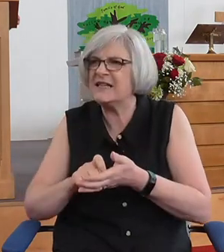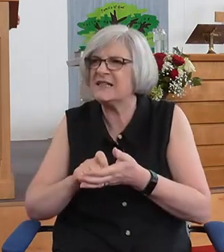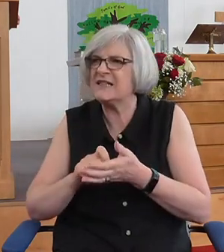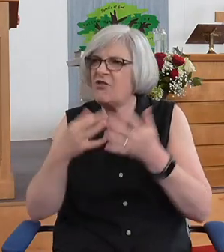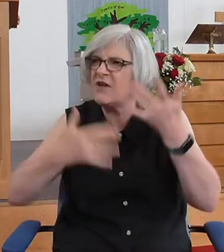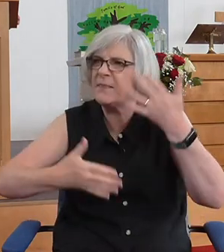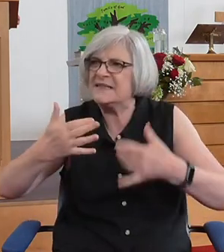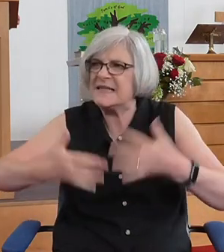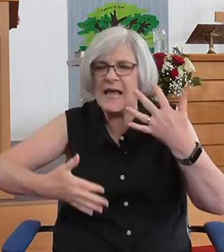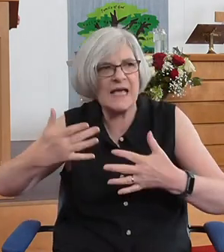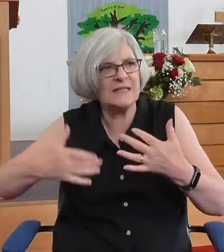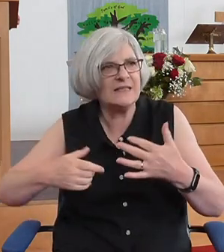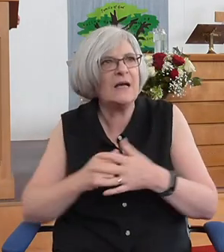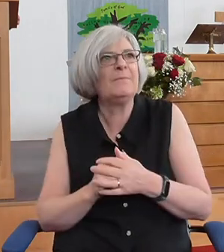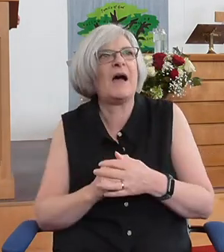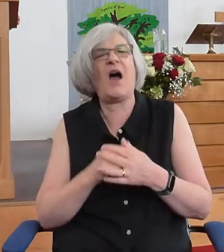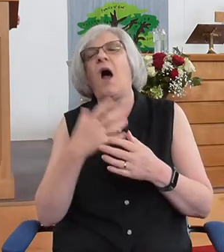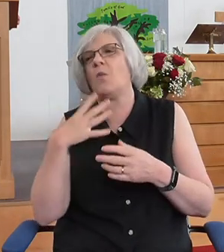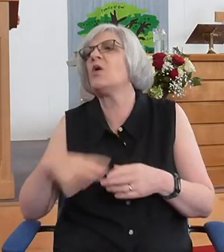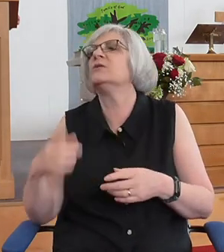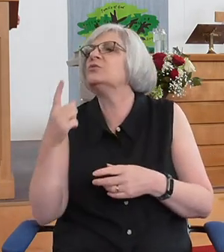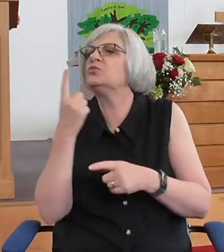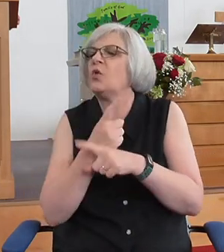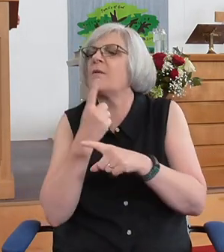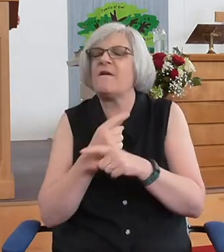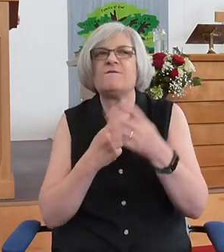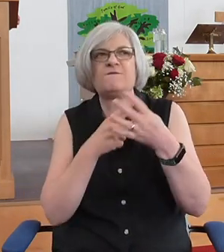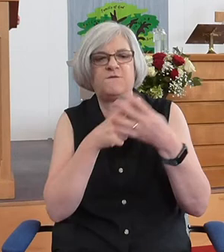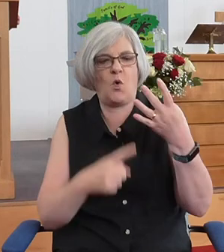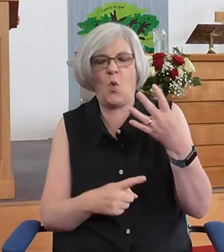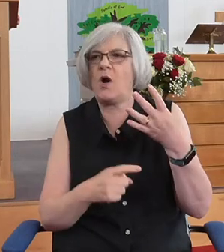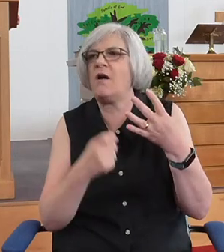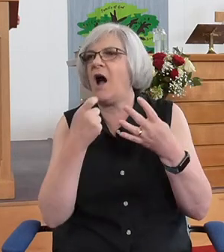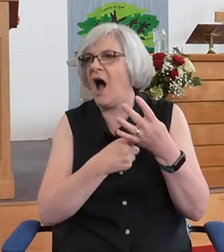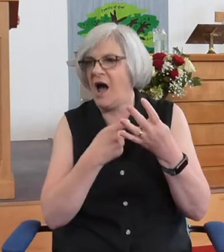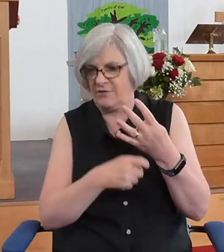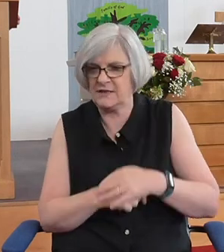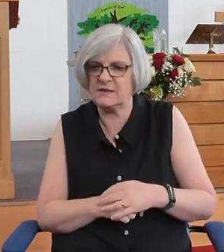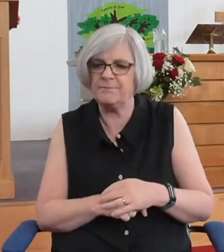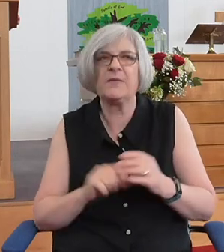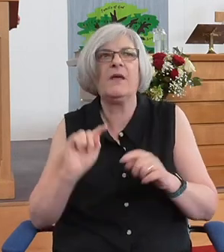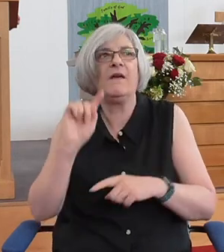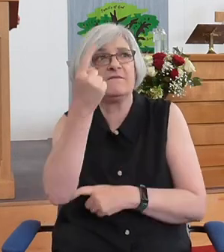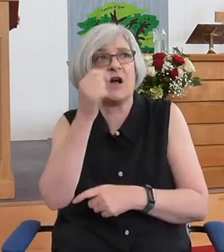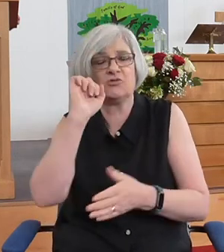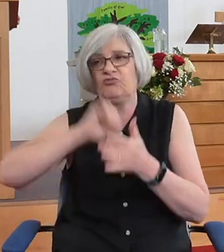I'm going one stage further with 4 R's. So the first one is retribution.